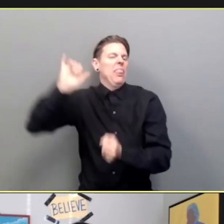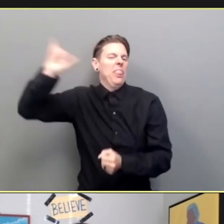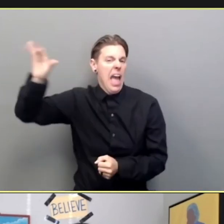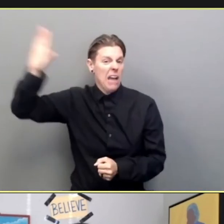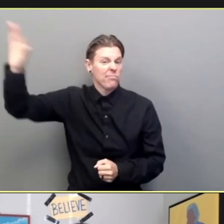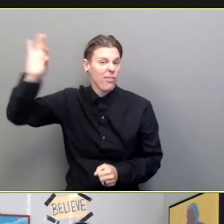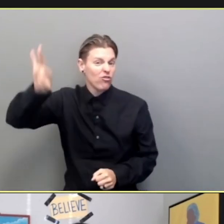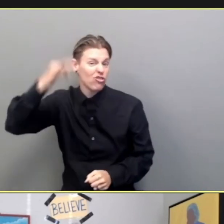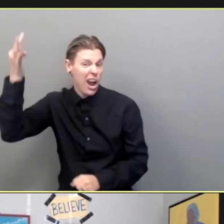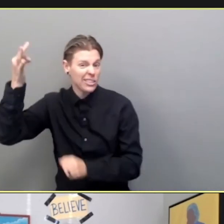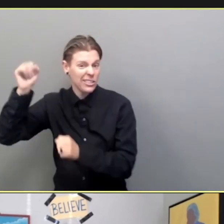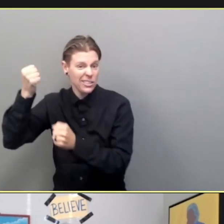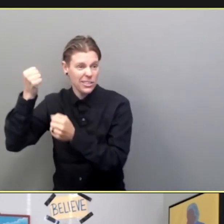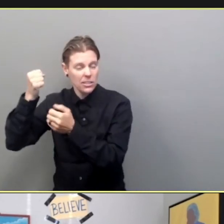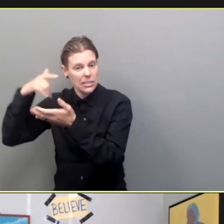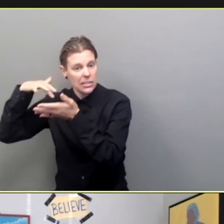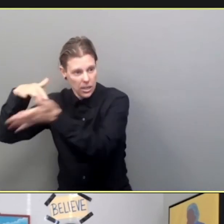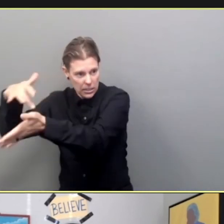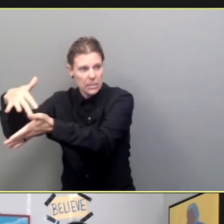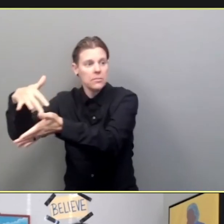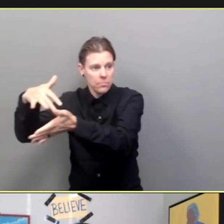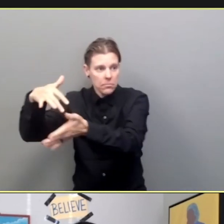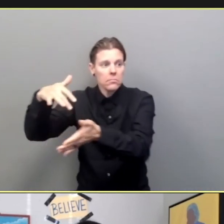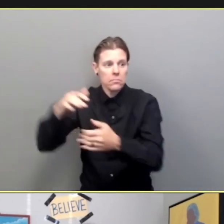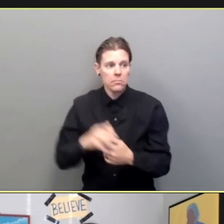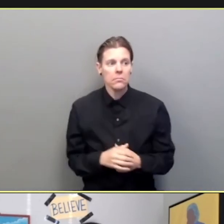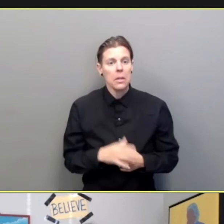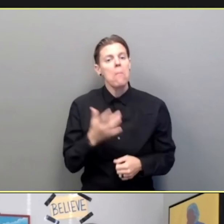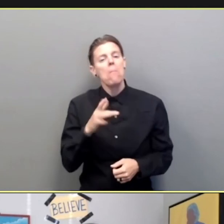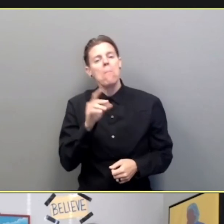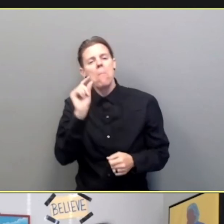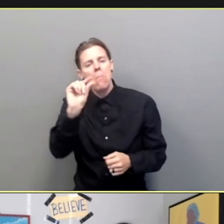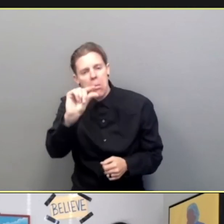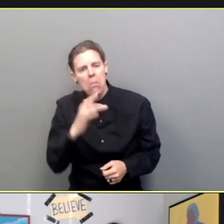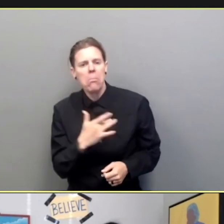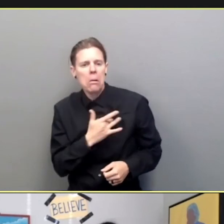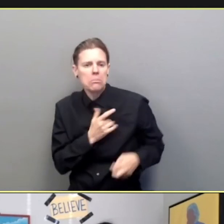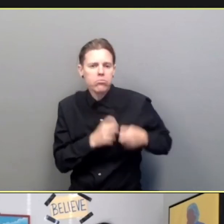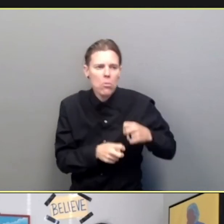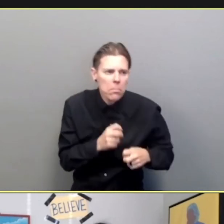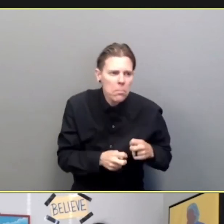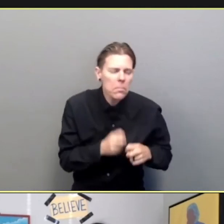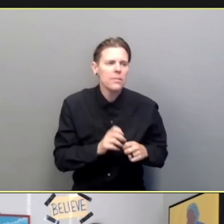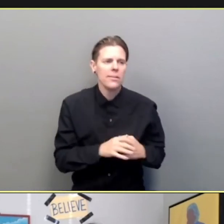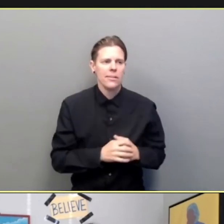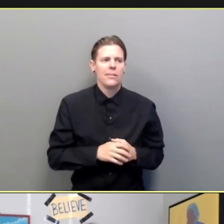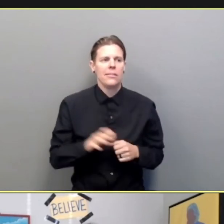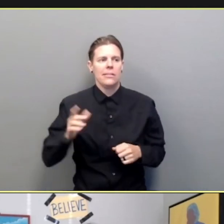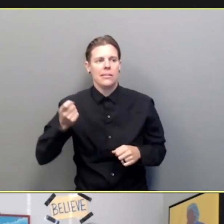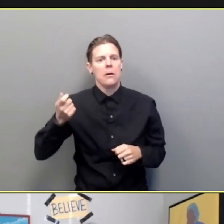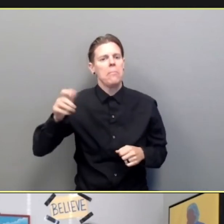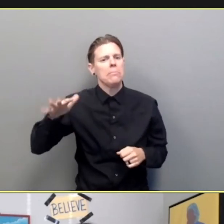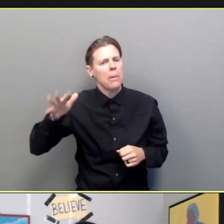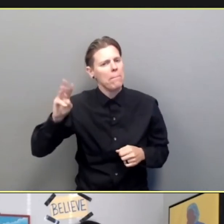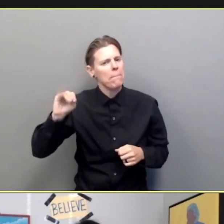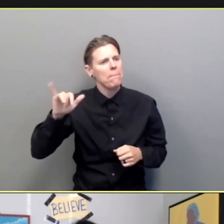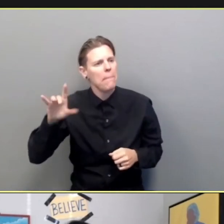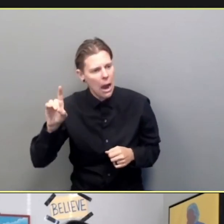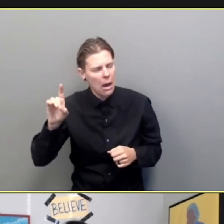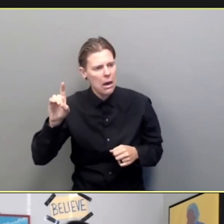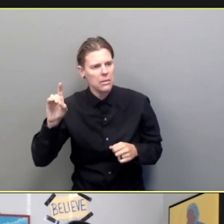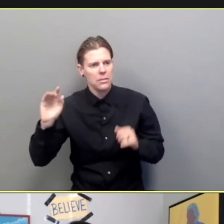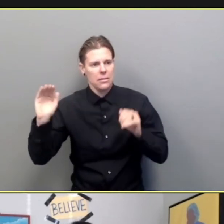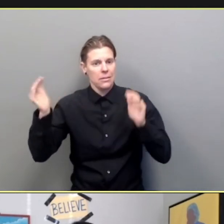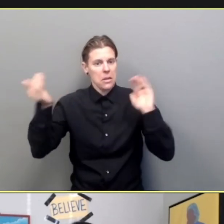get myocarditis, but it's much more mild than actually getting COVID and getting myocarditis from COVID. And I think as a